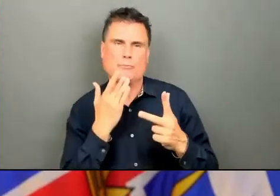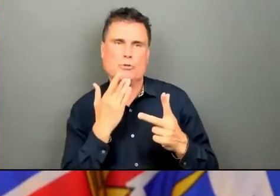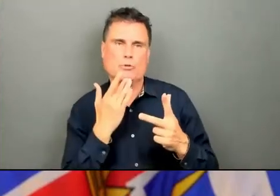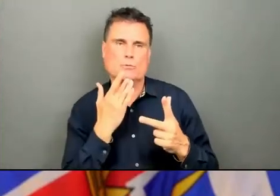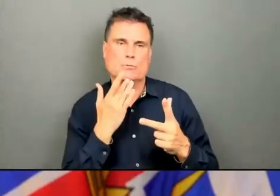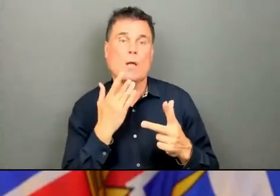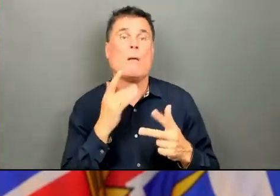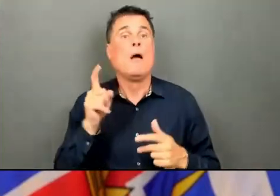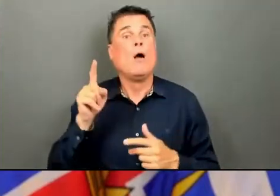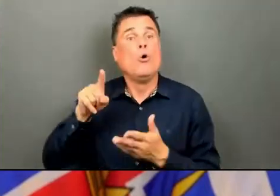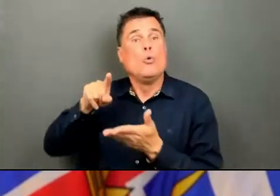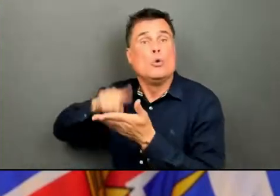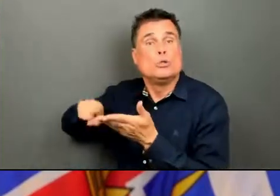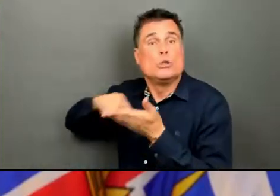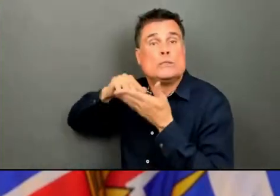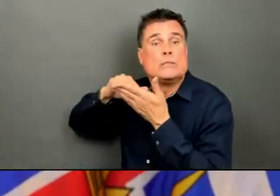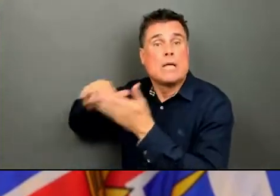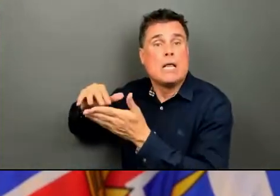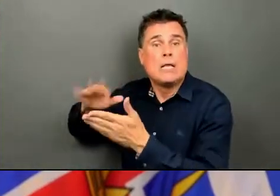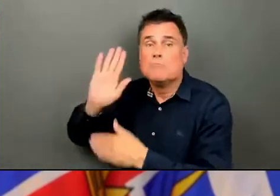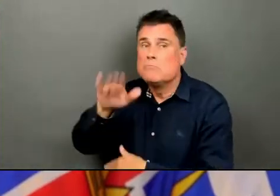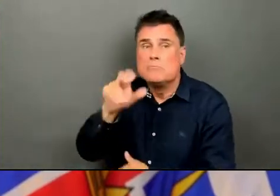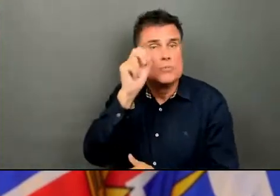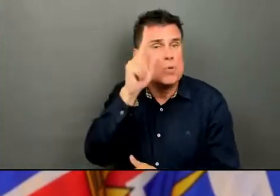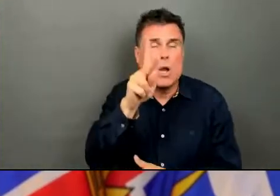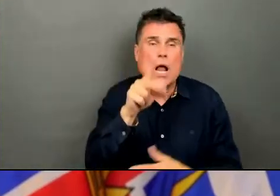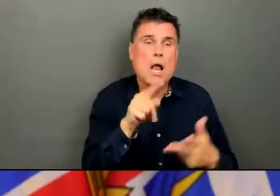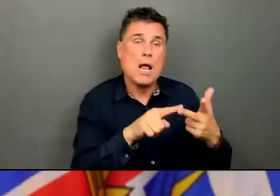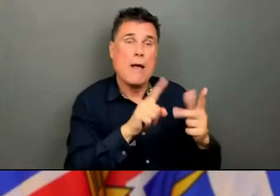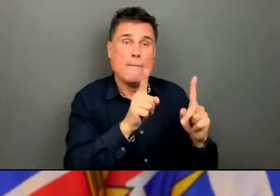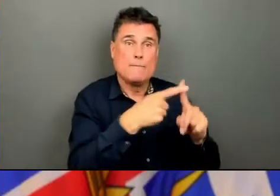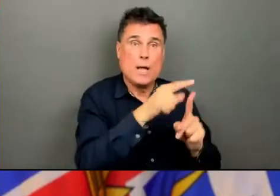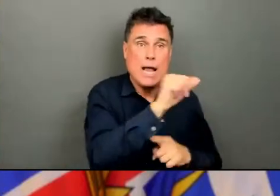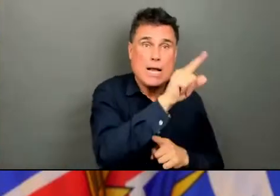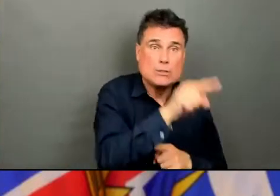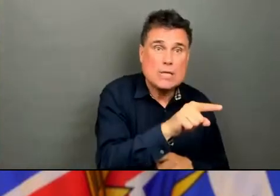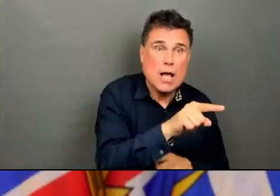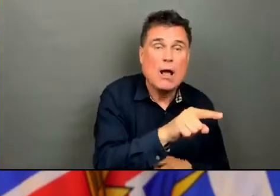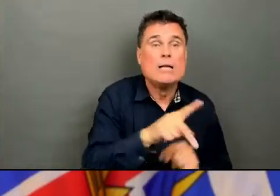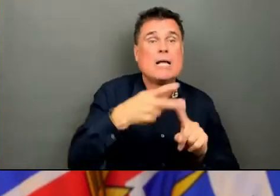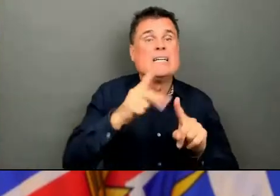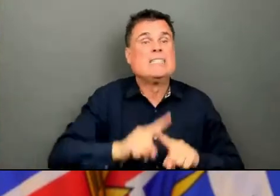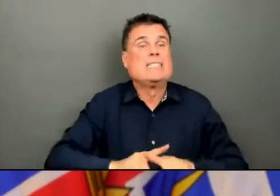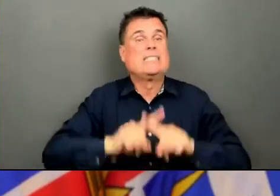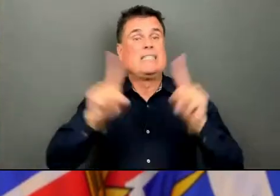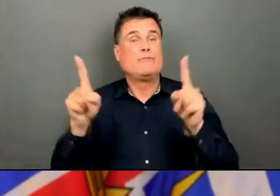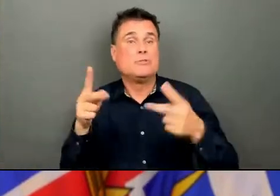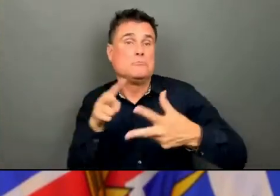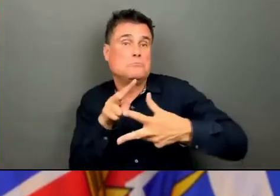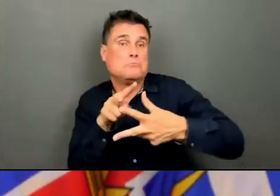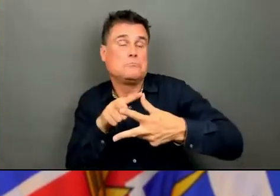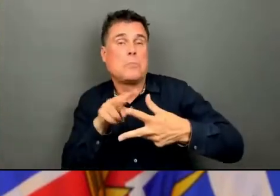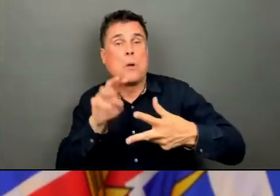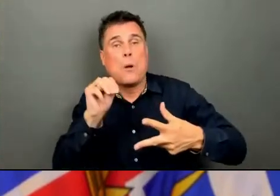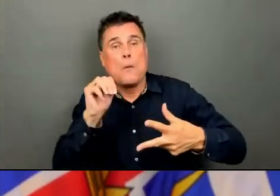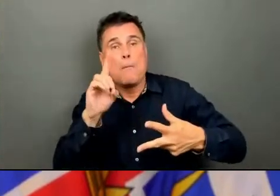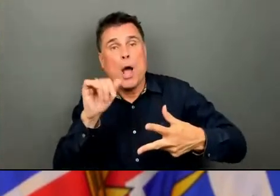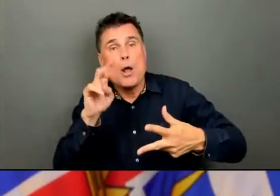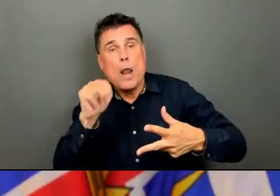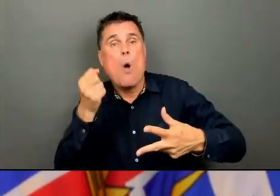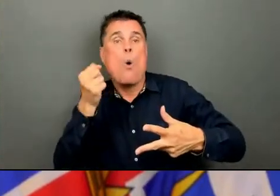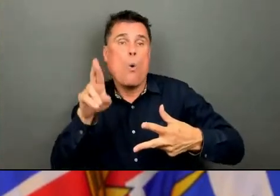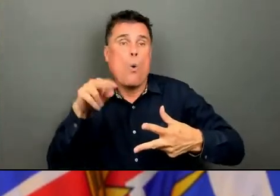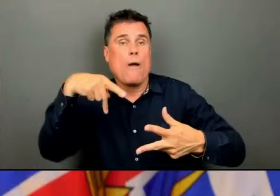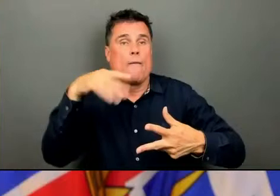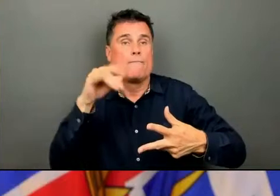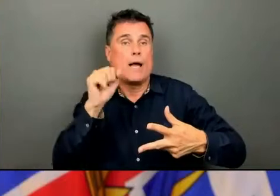choice to mix and match as well. And we have increasing evidence of that. And it may, in some people, stimulate a